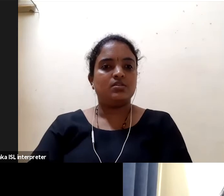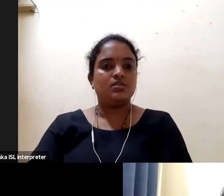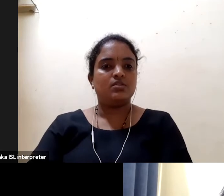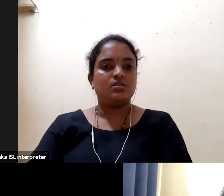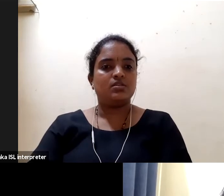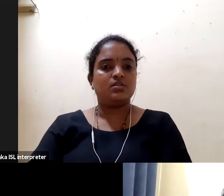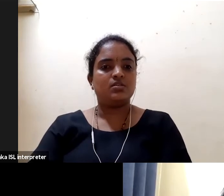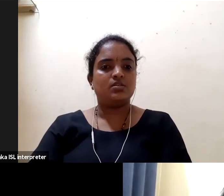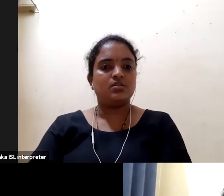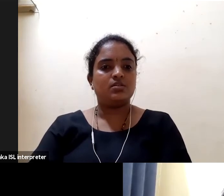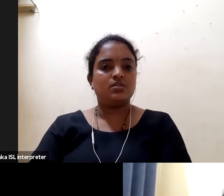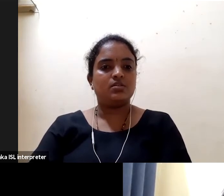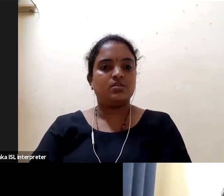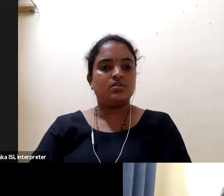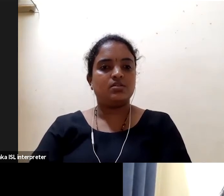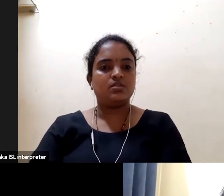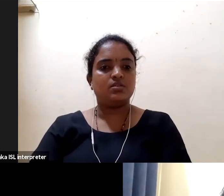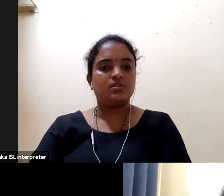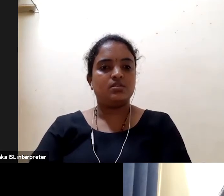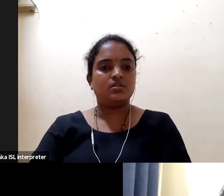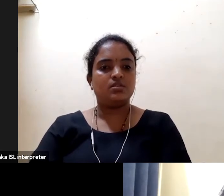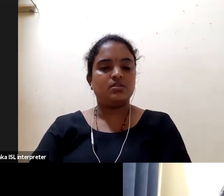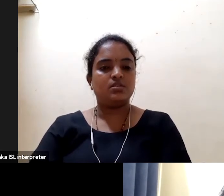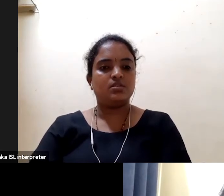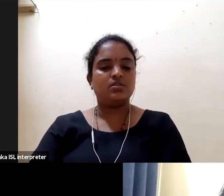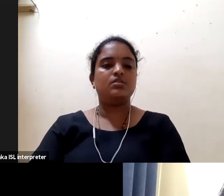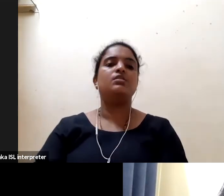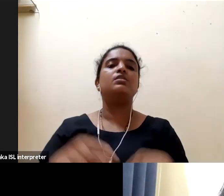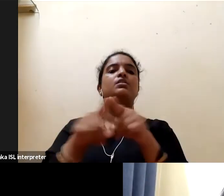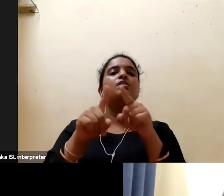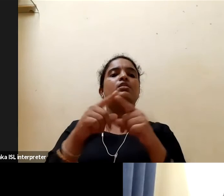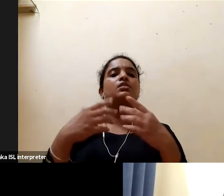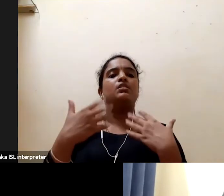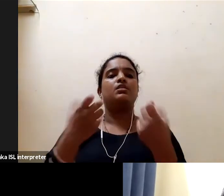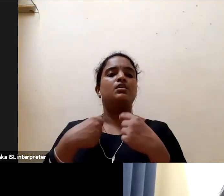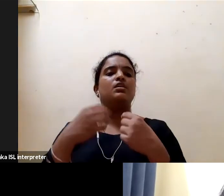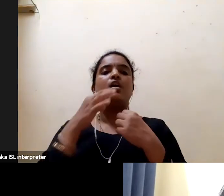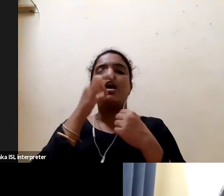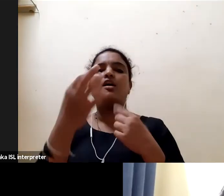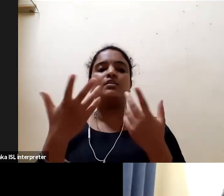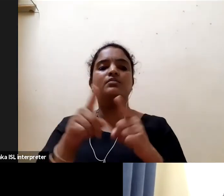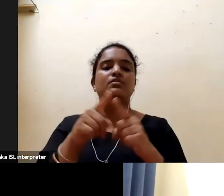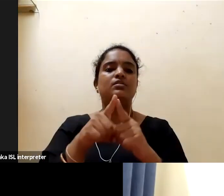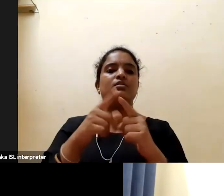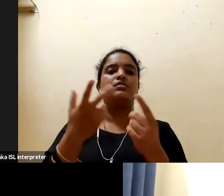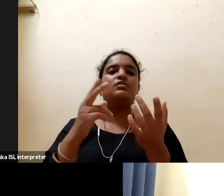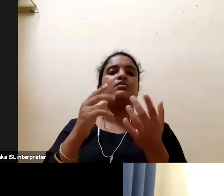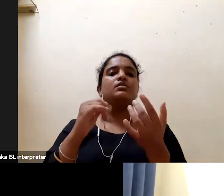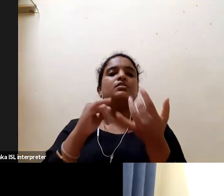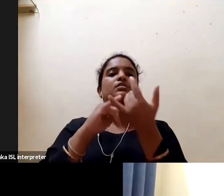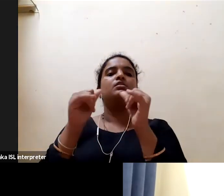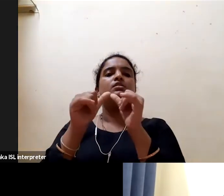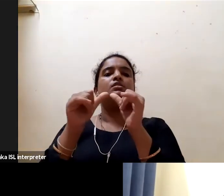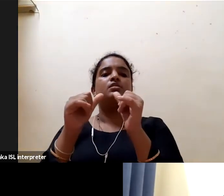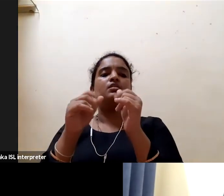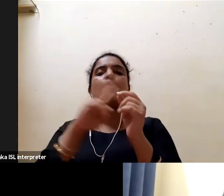Okay, a couple of more questions in terms of blogs. So I'm going to just kind of club 2 questions from Sandhya and Rakhi together, who